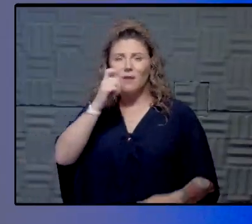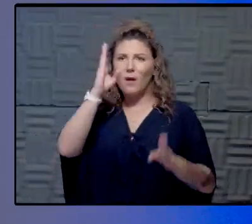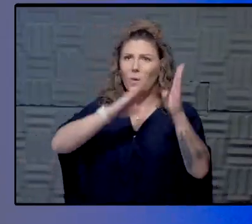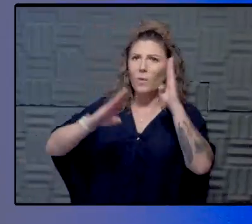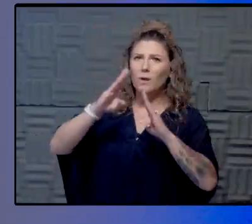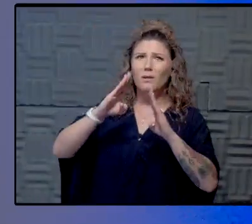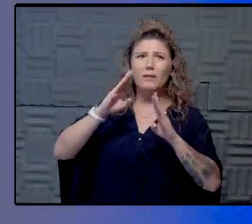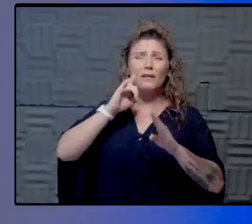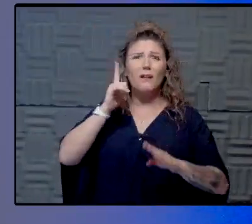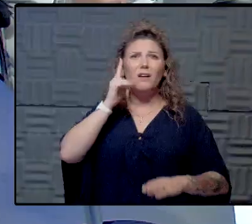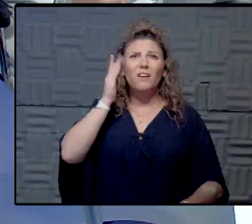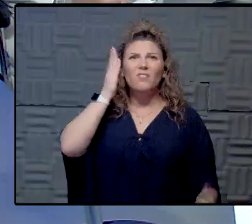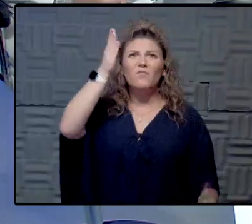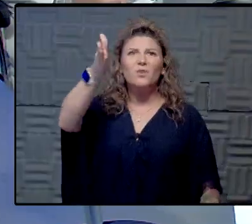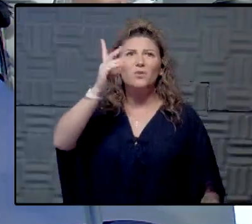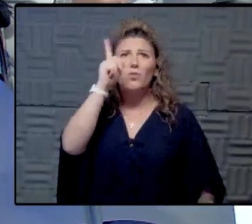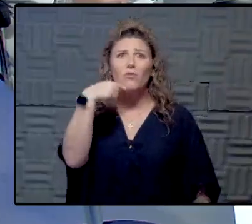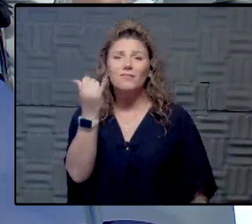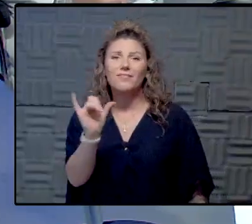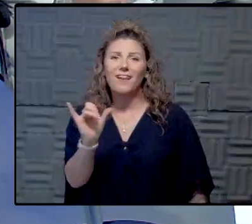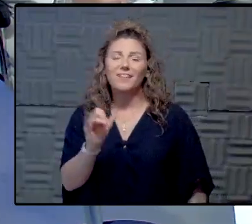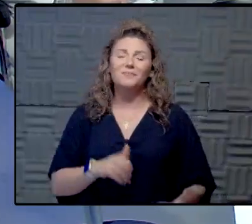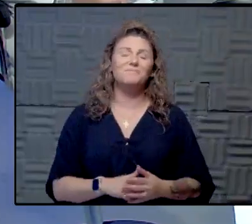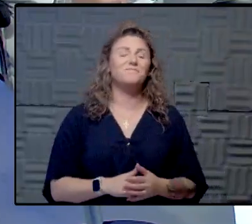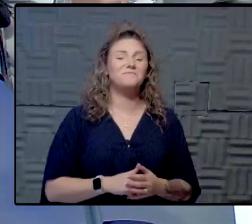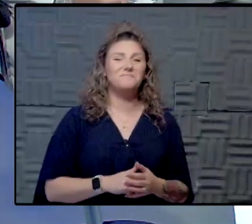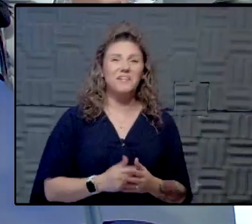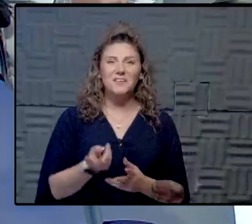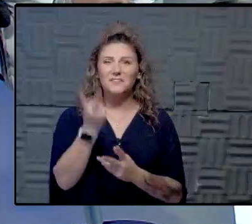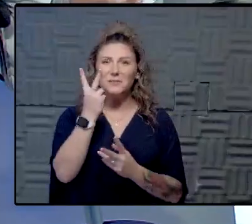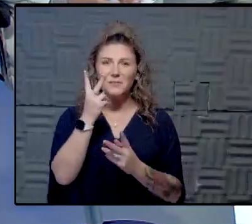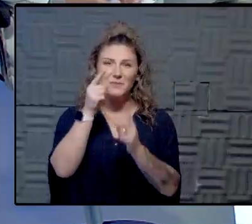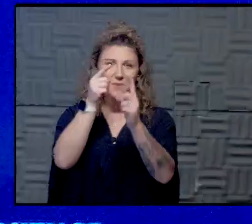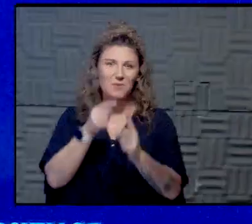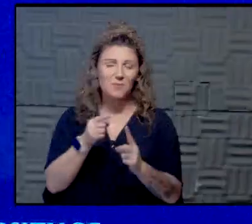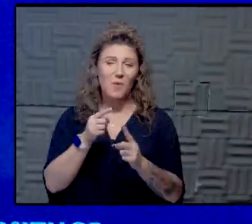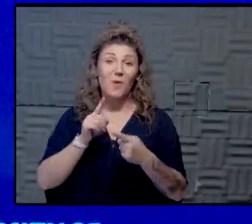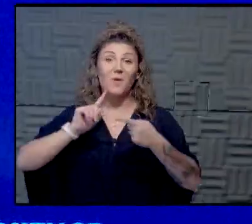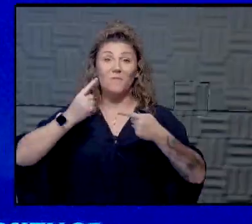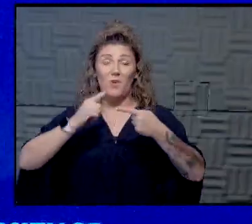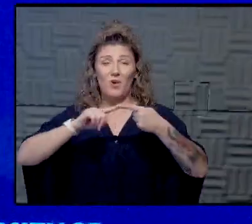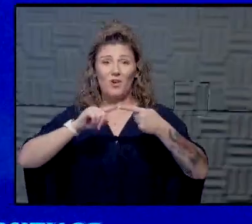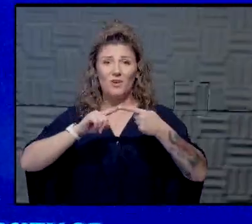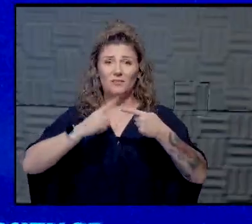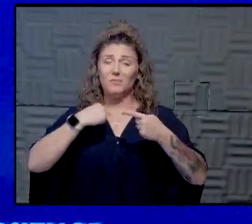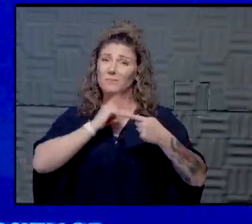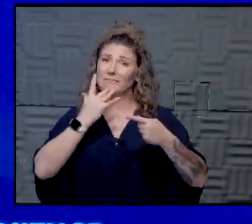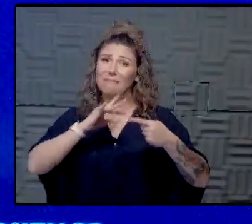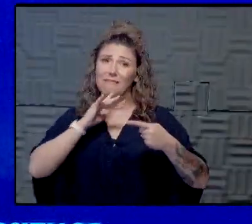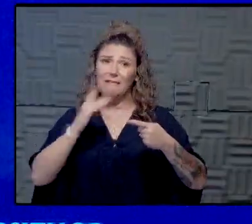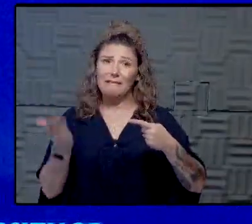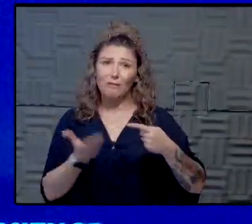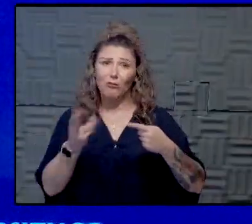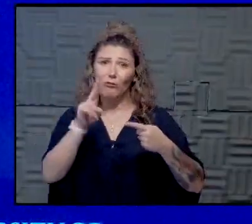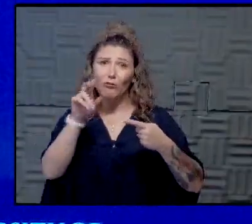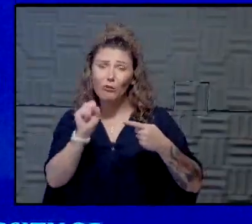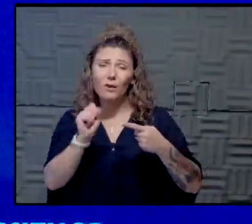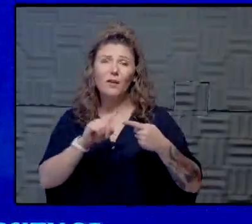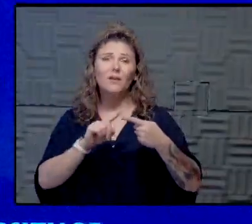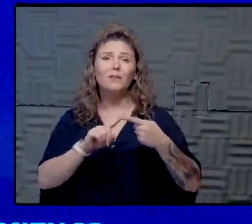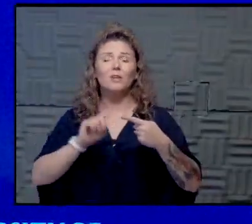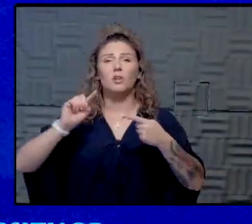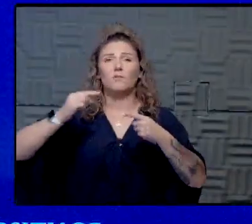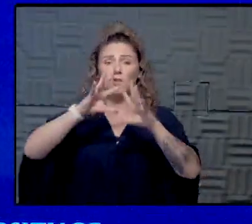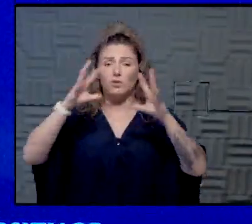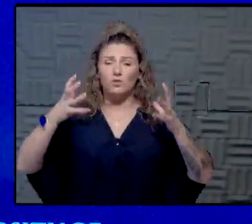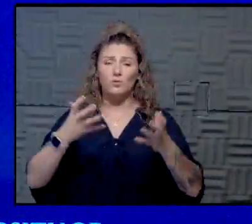about what's down the road. And I'll just have 2 points. You know, we are very fortunate here in the United States. We have a lot of first world